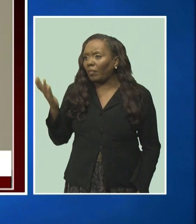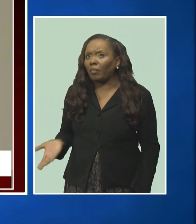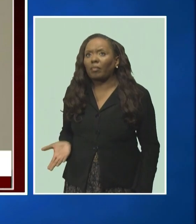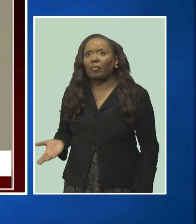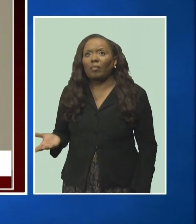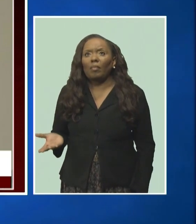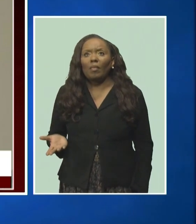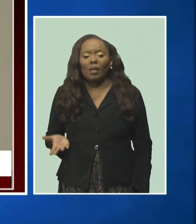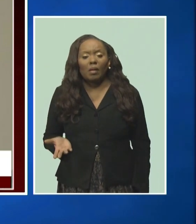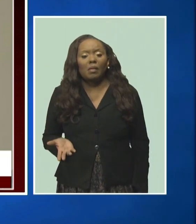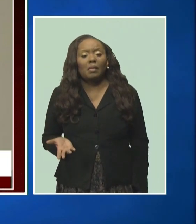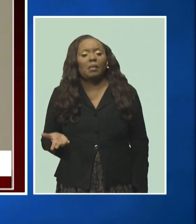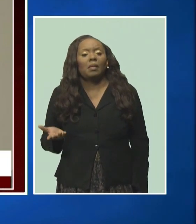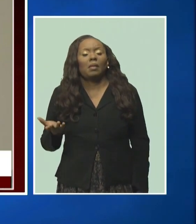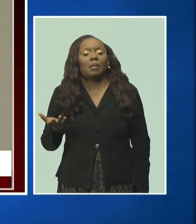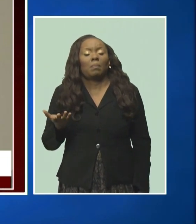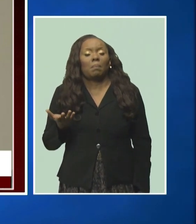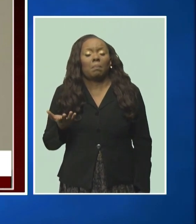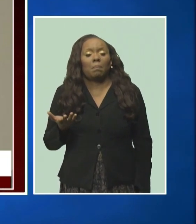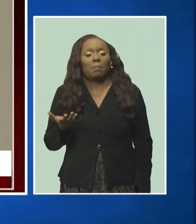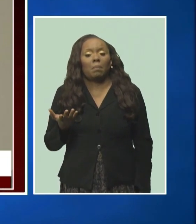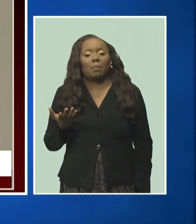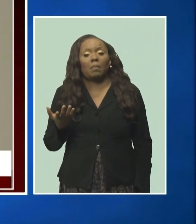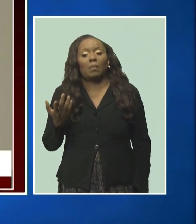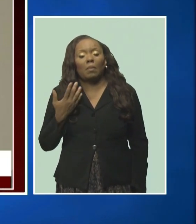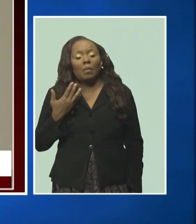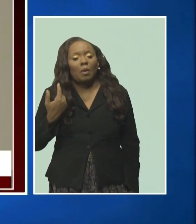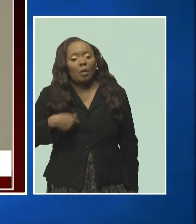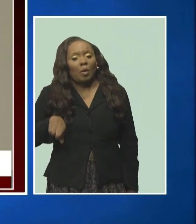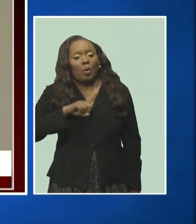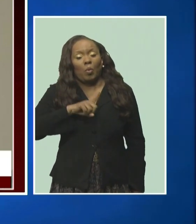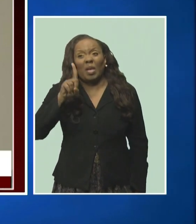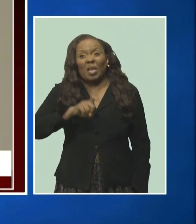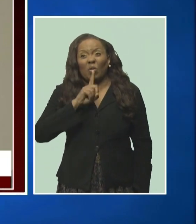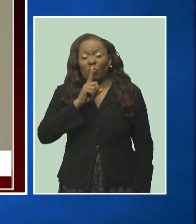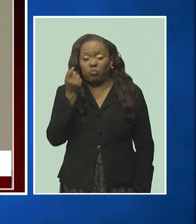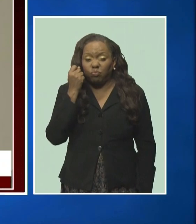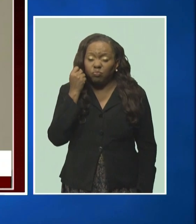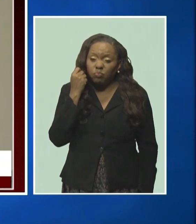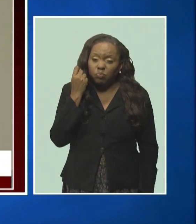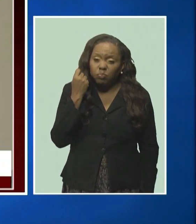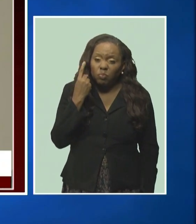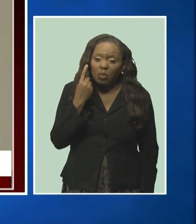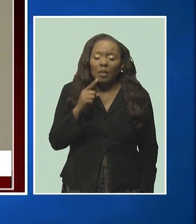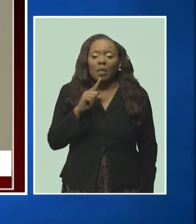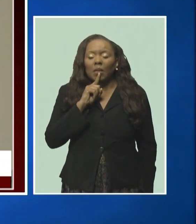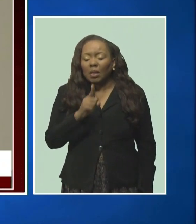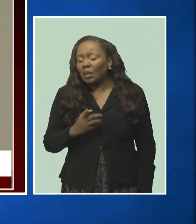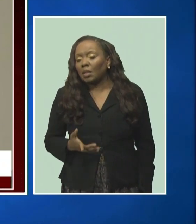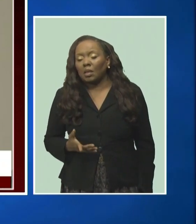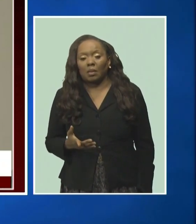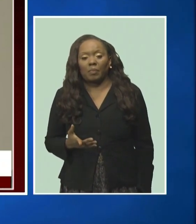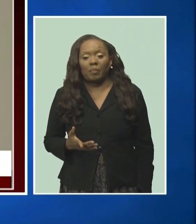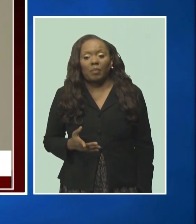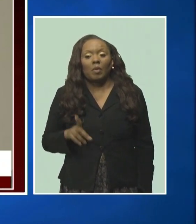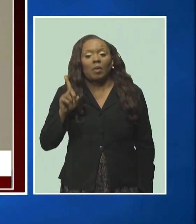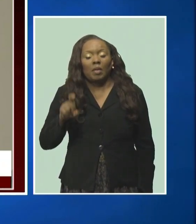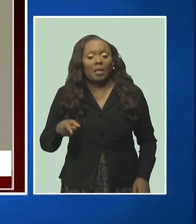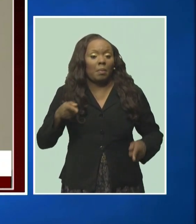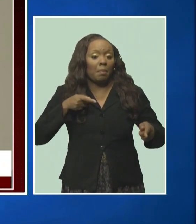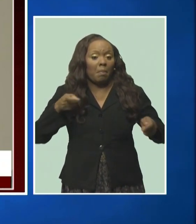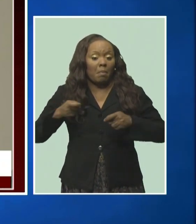terms of the demands, okay, that was to be robbed of them by imports. And I want to make it very clear that I'm hoping that government